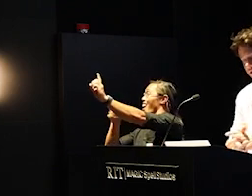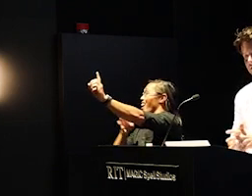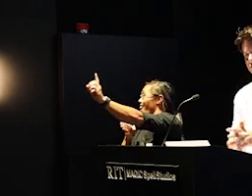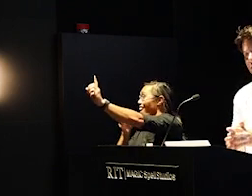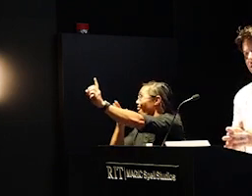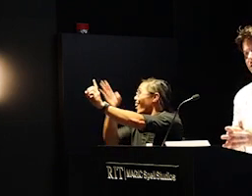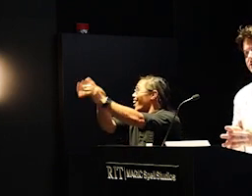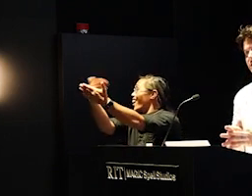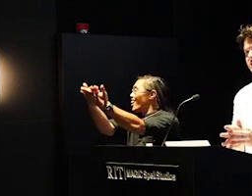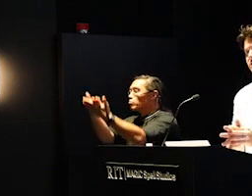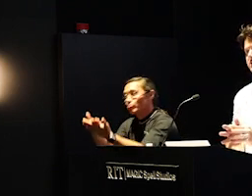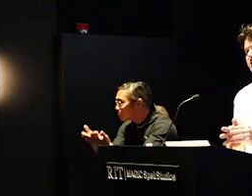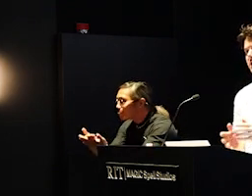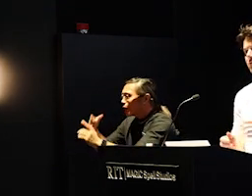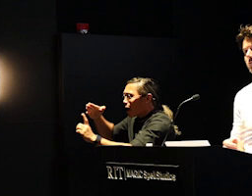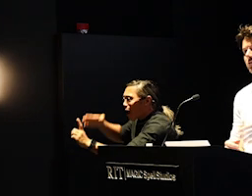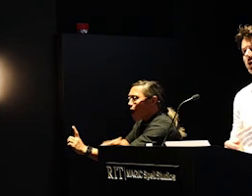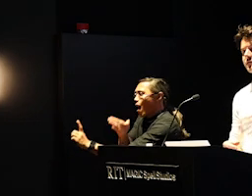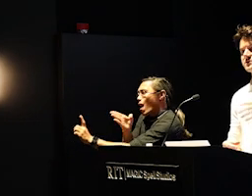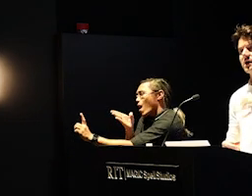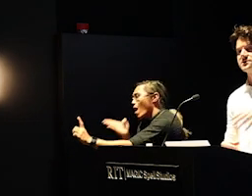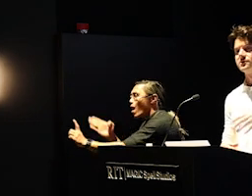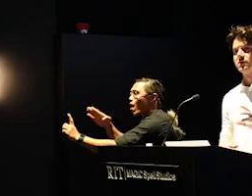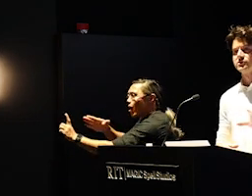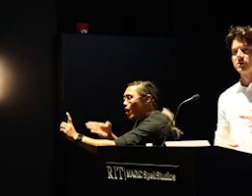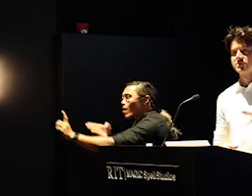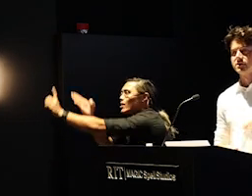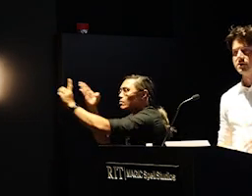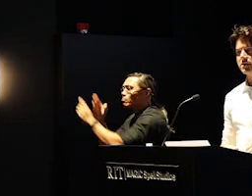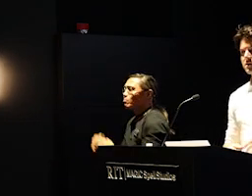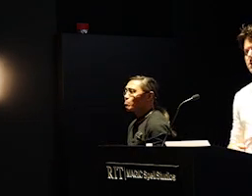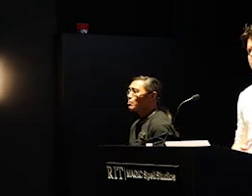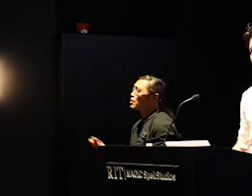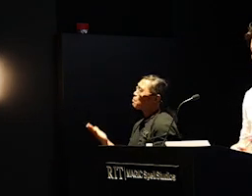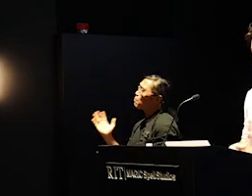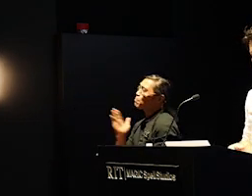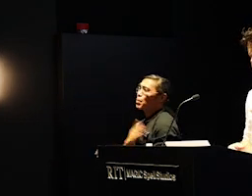think the lesson is that it's good that when life is messy or unscripted,